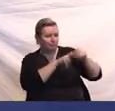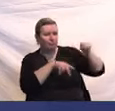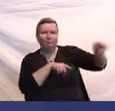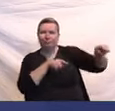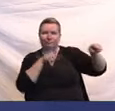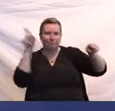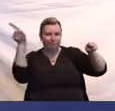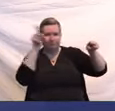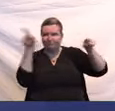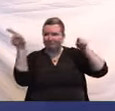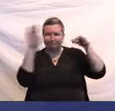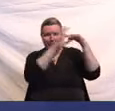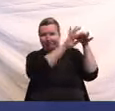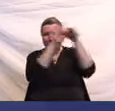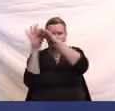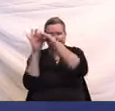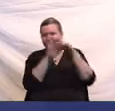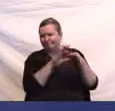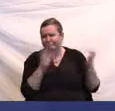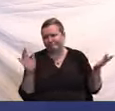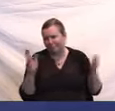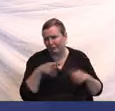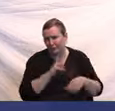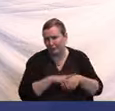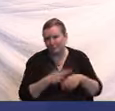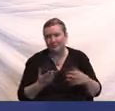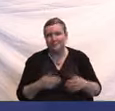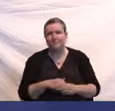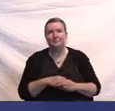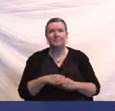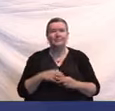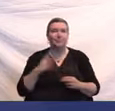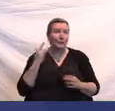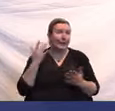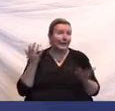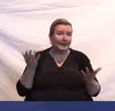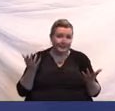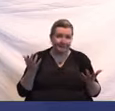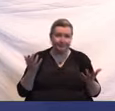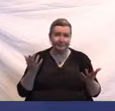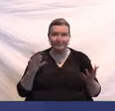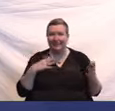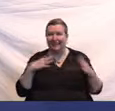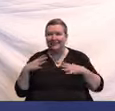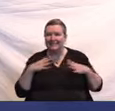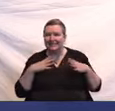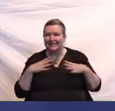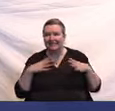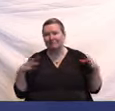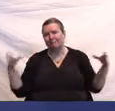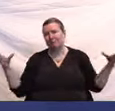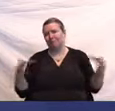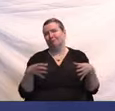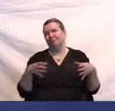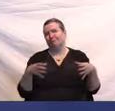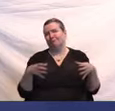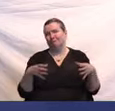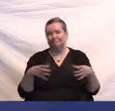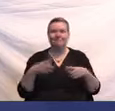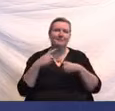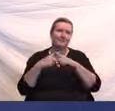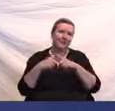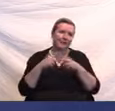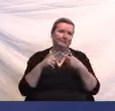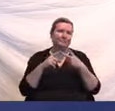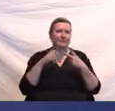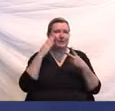several weeks, probably due to a combination of not only the holiday surge, but also the fact that, we know that there is